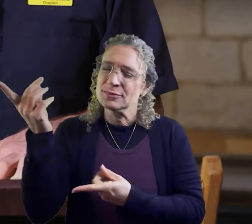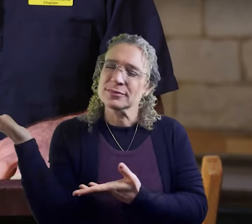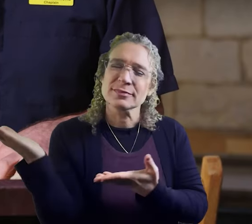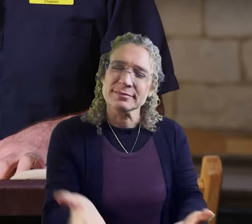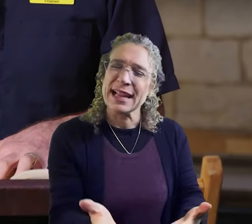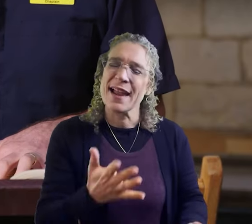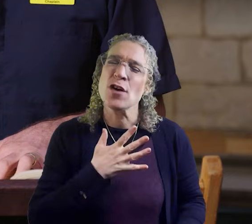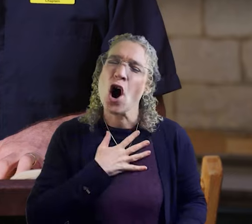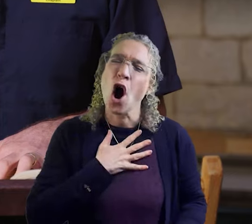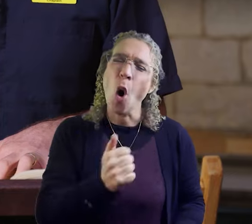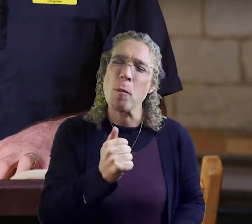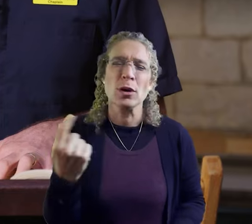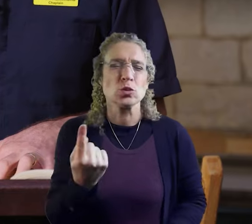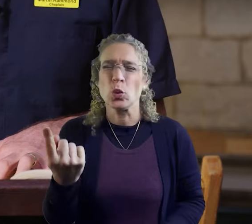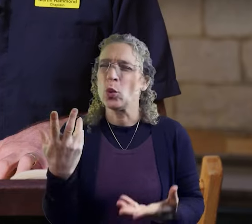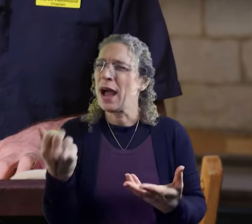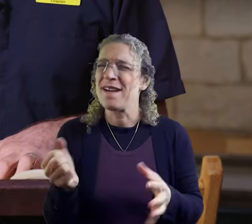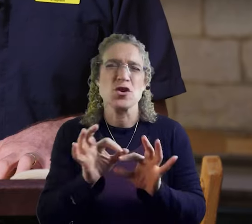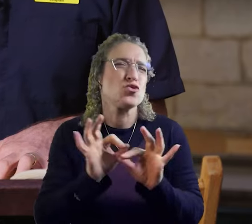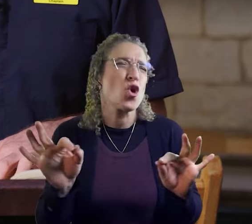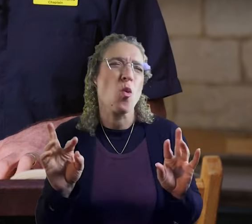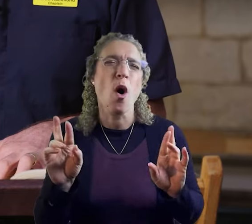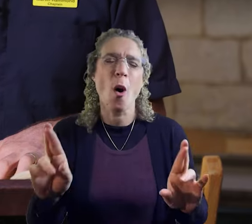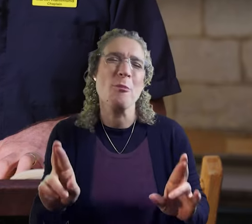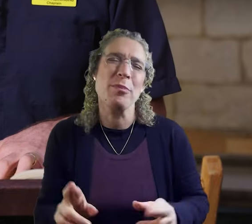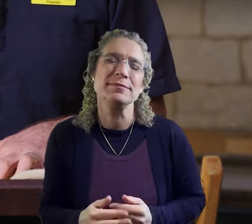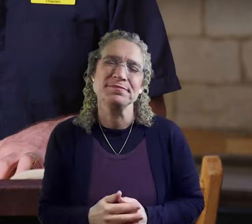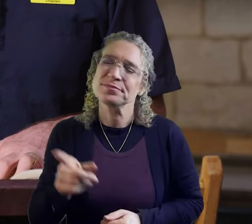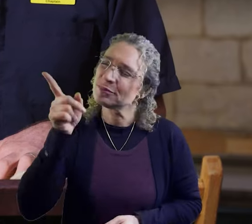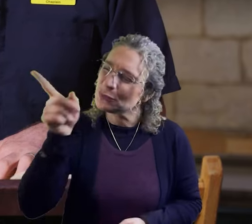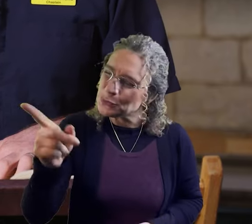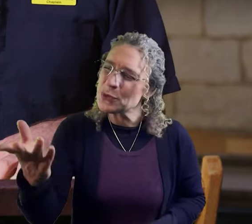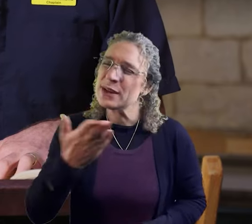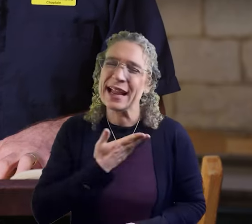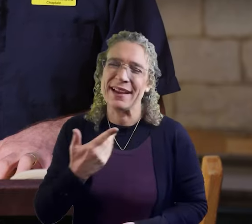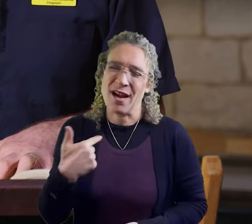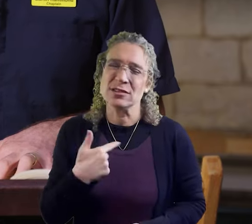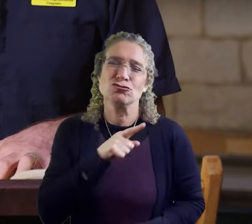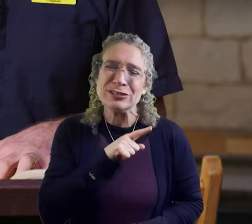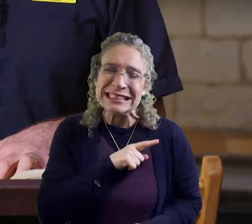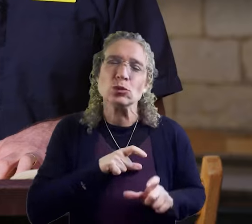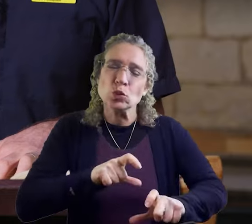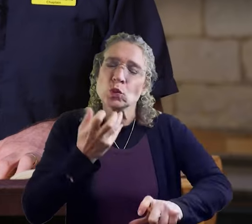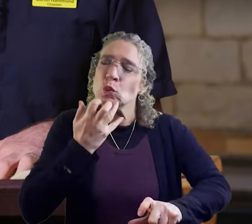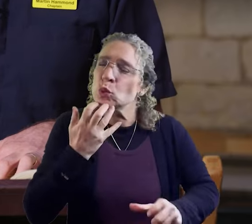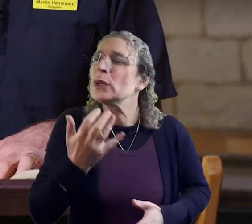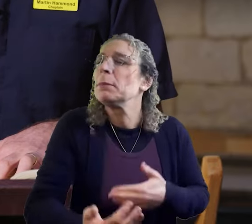hopeless, you alone give us reason to go on. Give